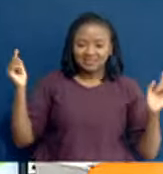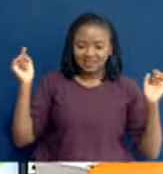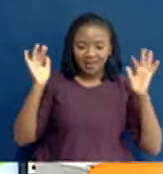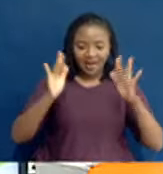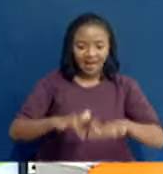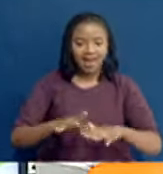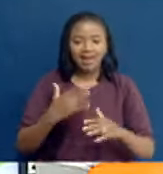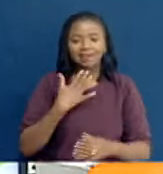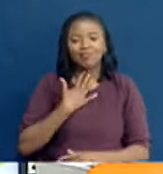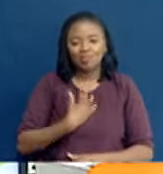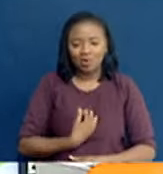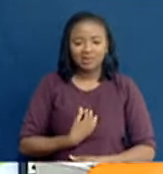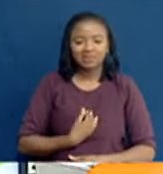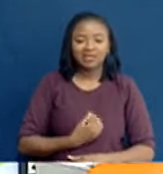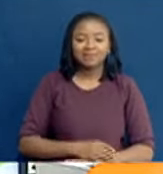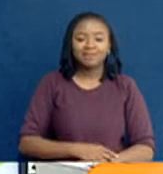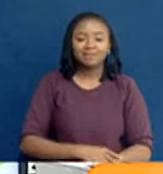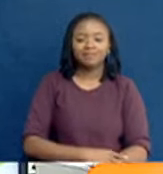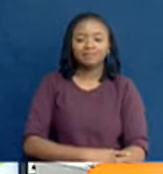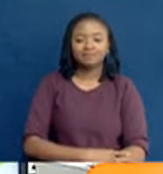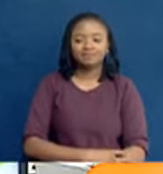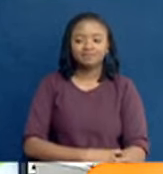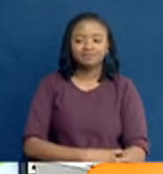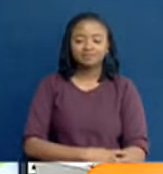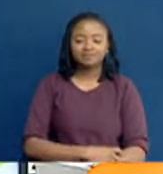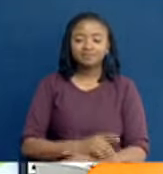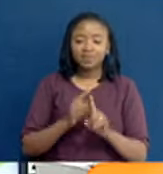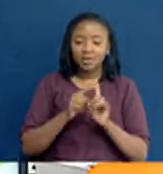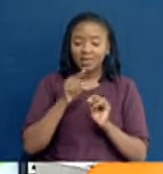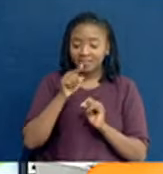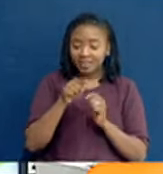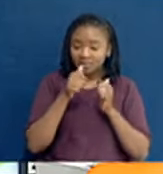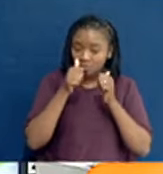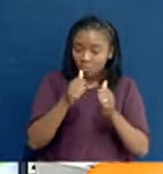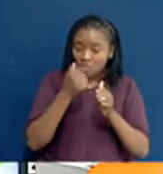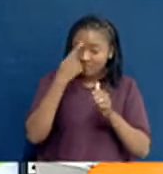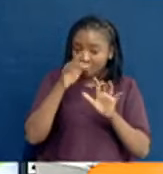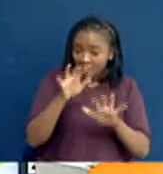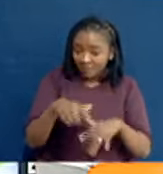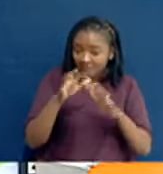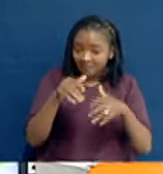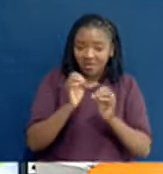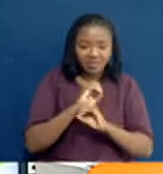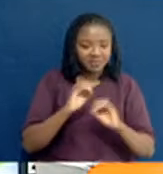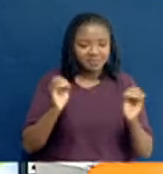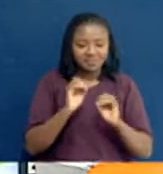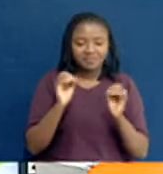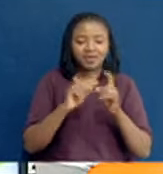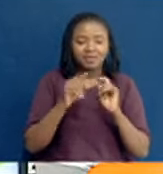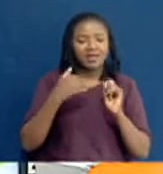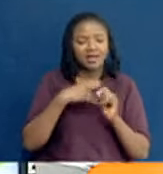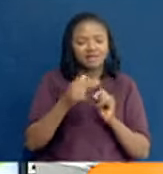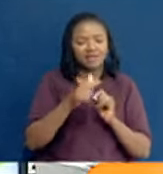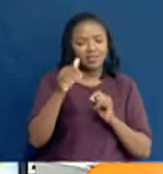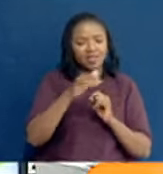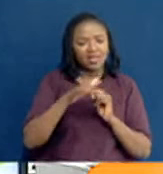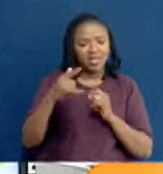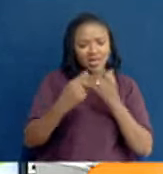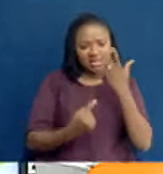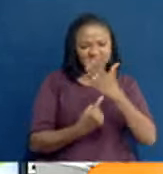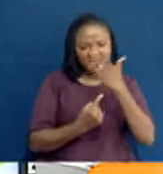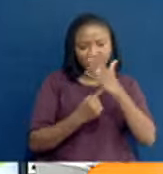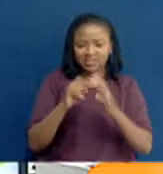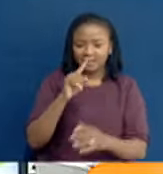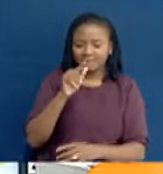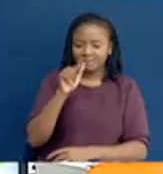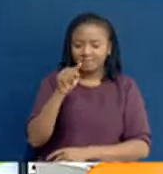is not good for agriculture. For this reason, some communities in Taita Taveta County have embraced new economic ventures. They range from community